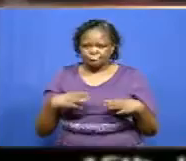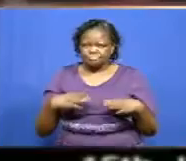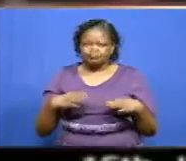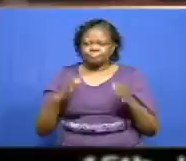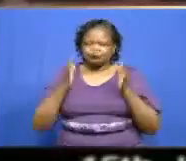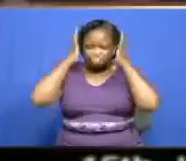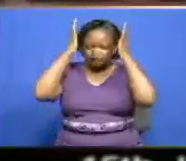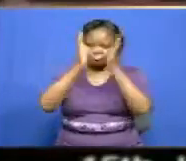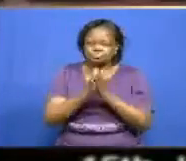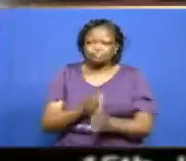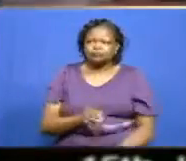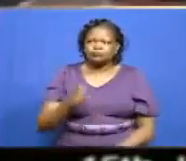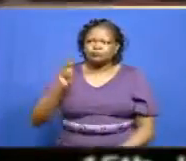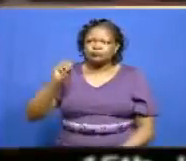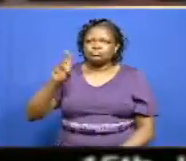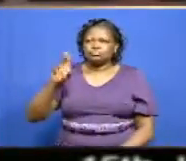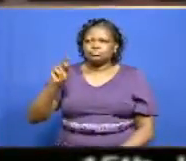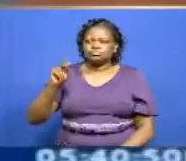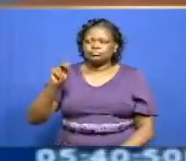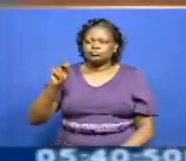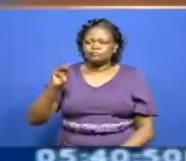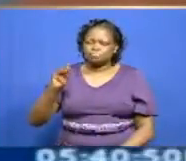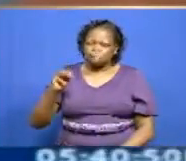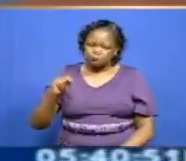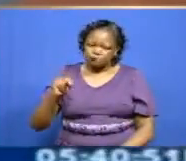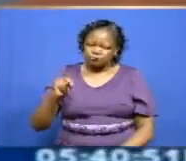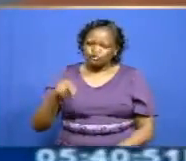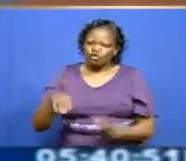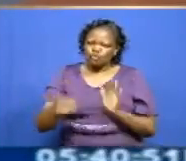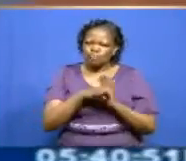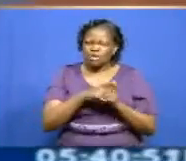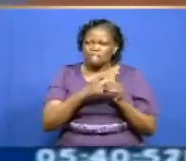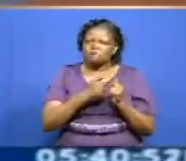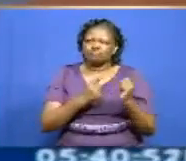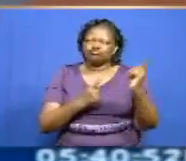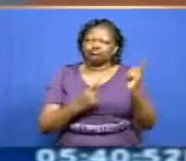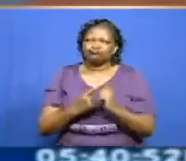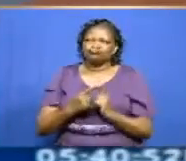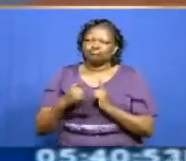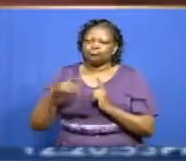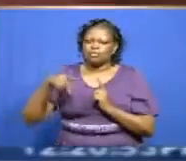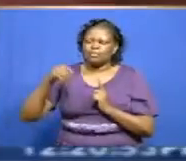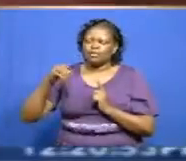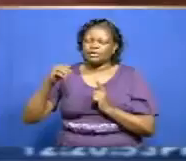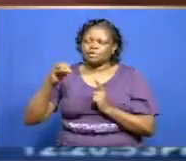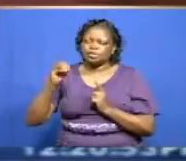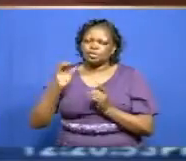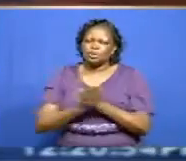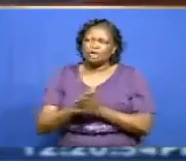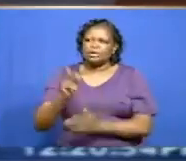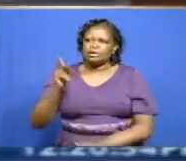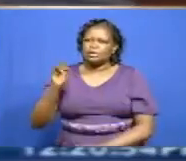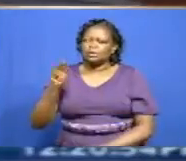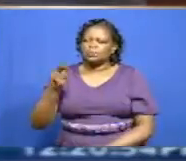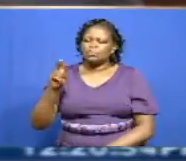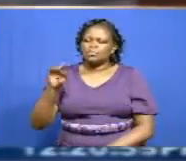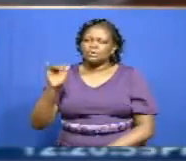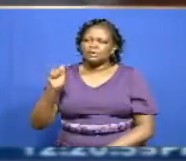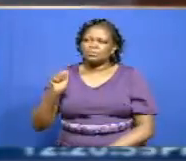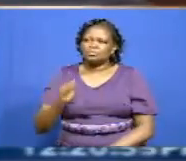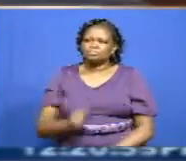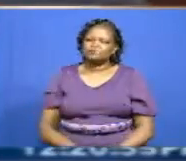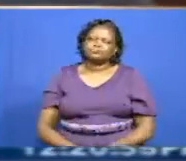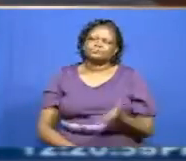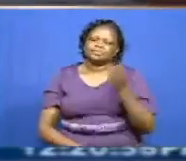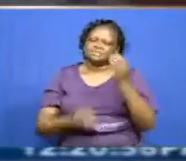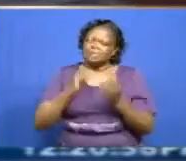Murkomen were replaced with Amos Kemunya and Senator Samuel Pogisio, respectively. Mr.